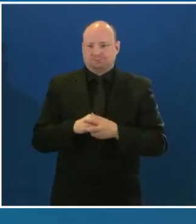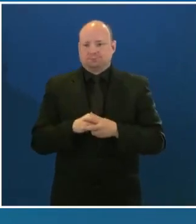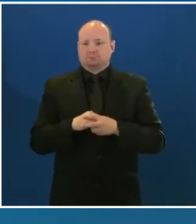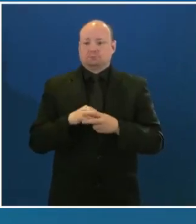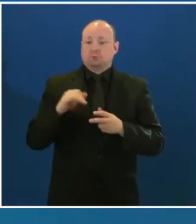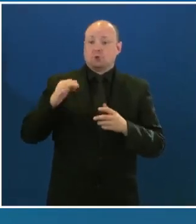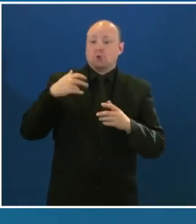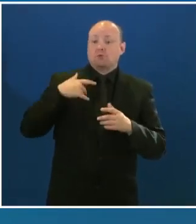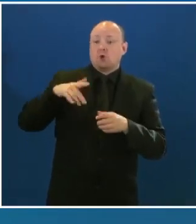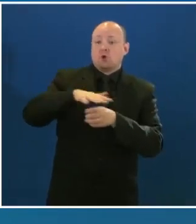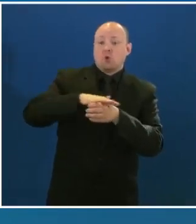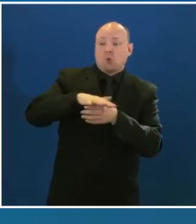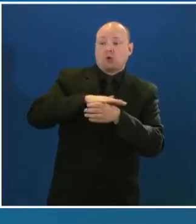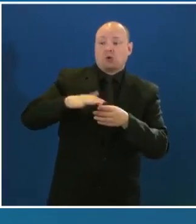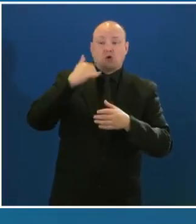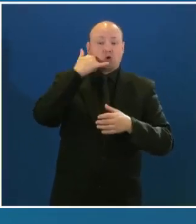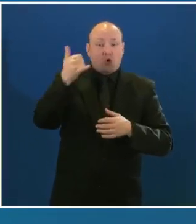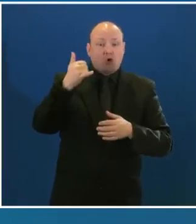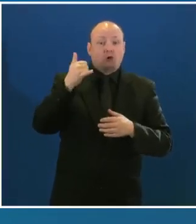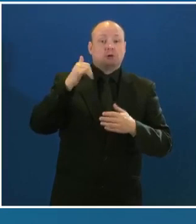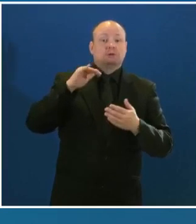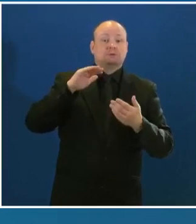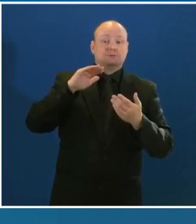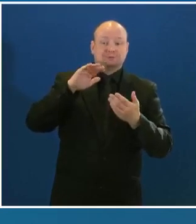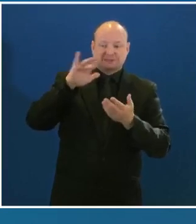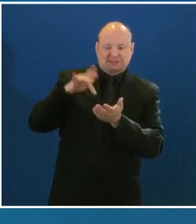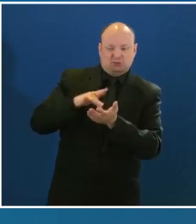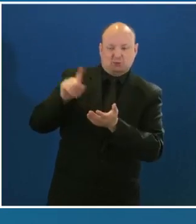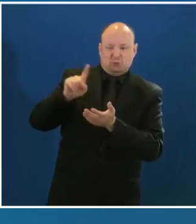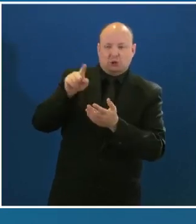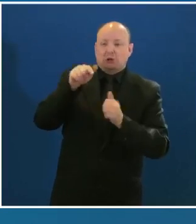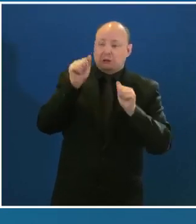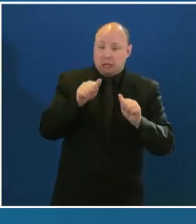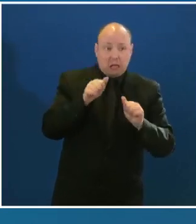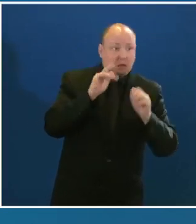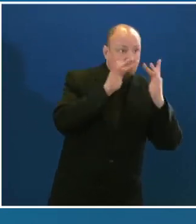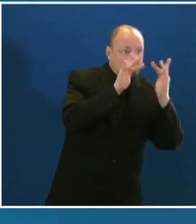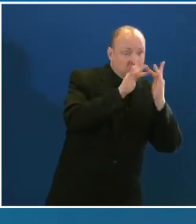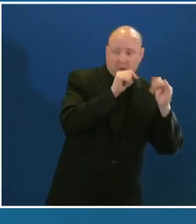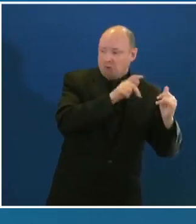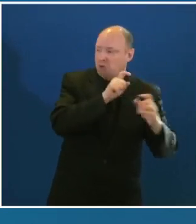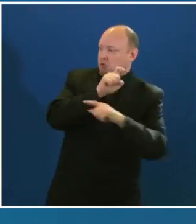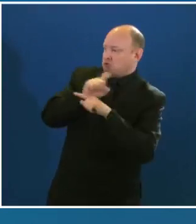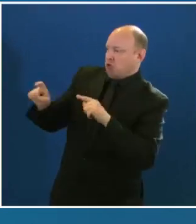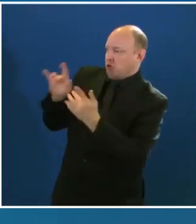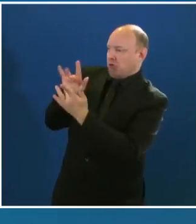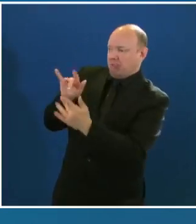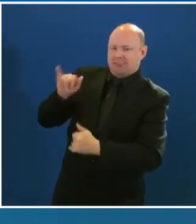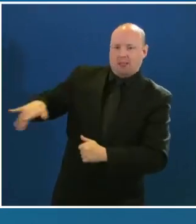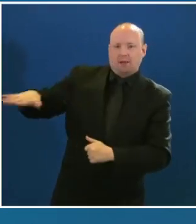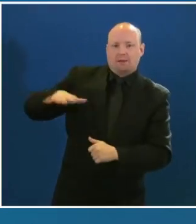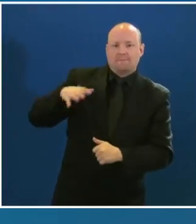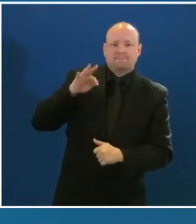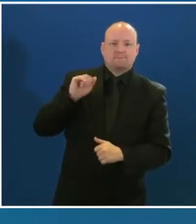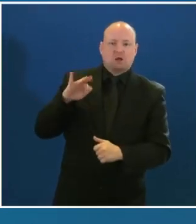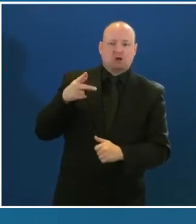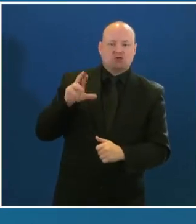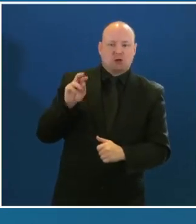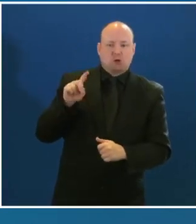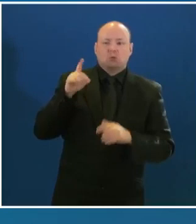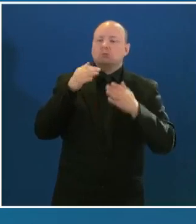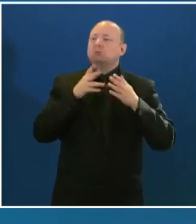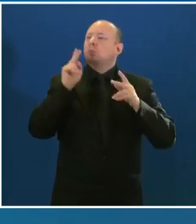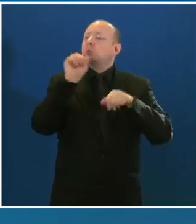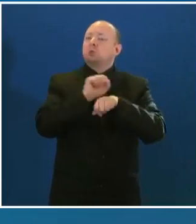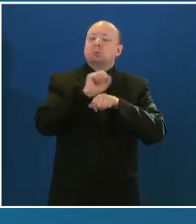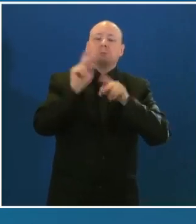internet access. The Clark County Call Center is open to help respond to public questions around COVID